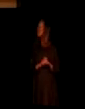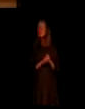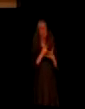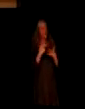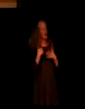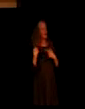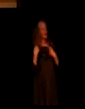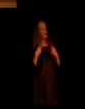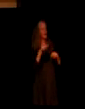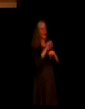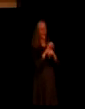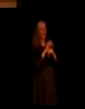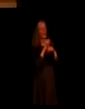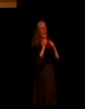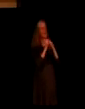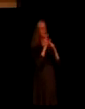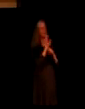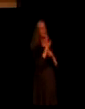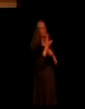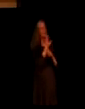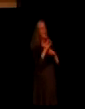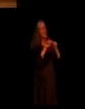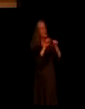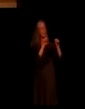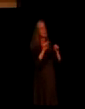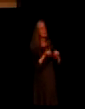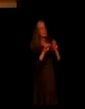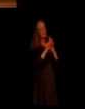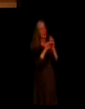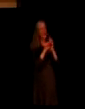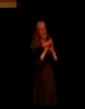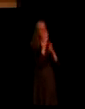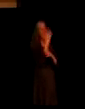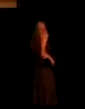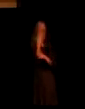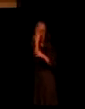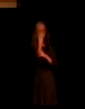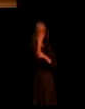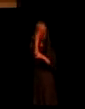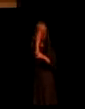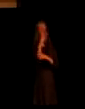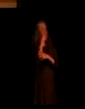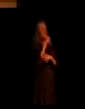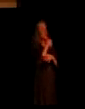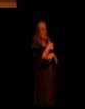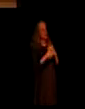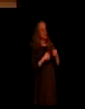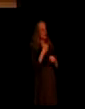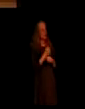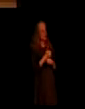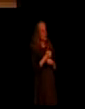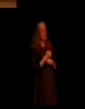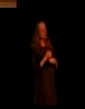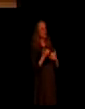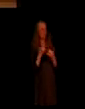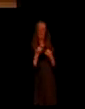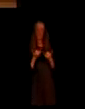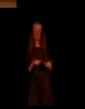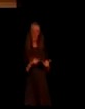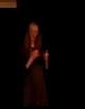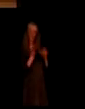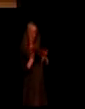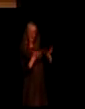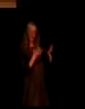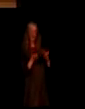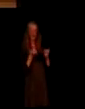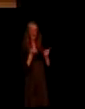ecosystem model basically at the tree level for about 10 years, but now I